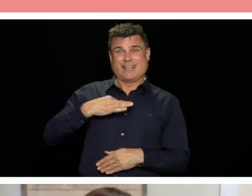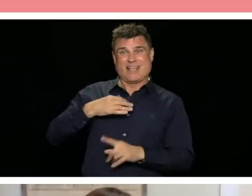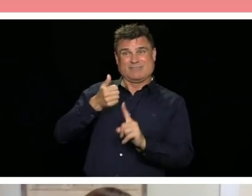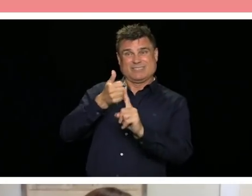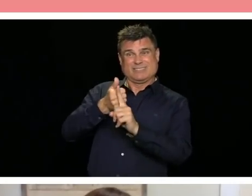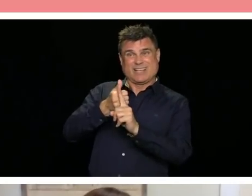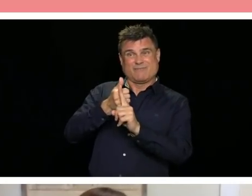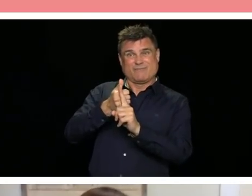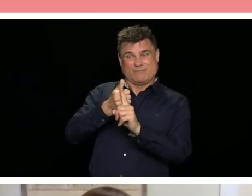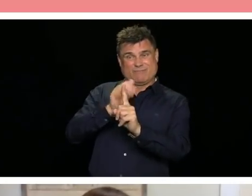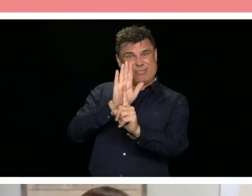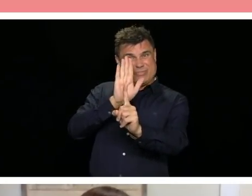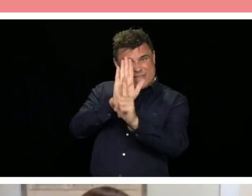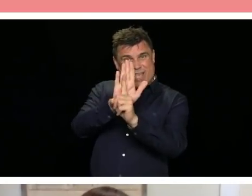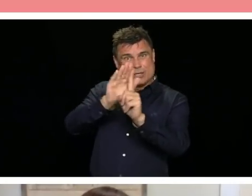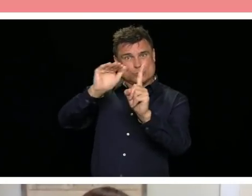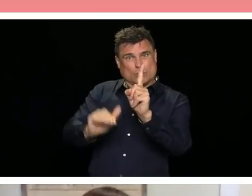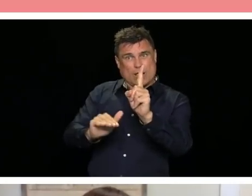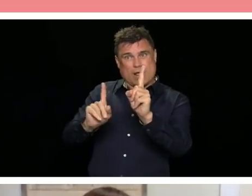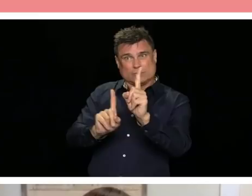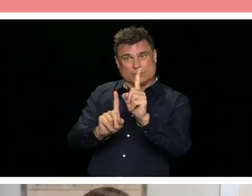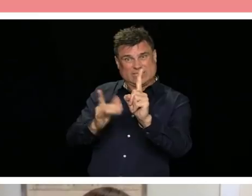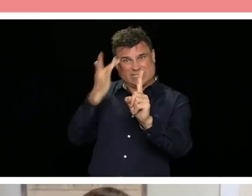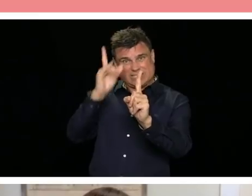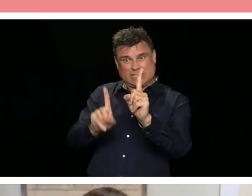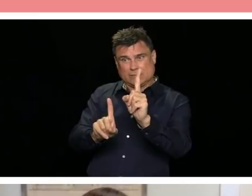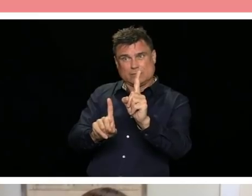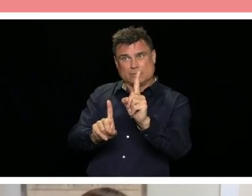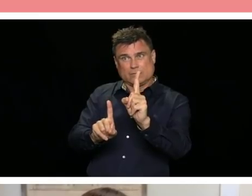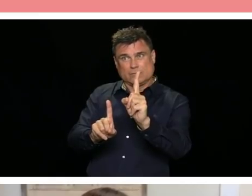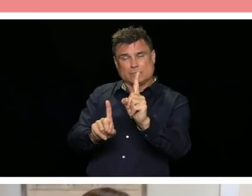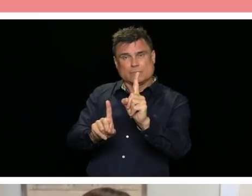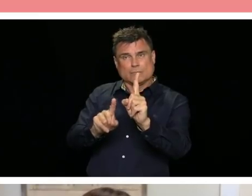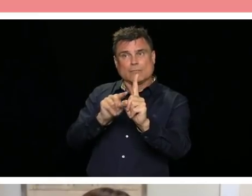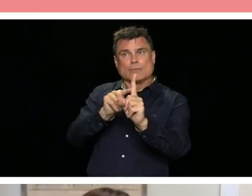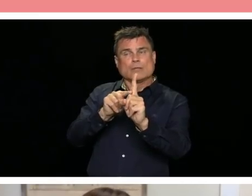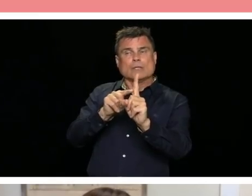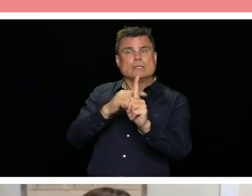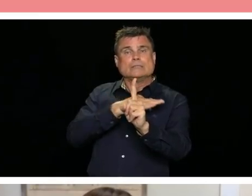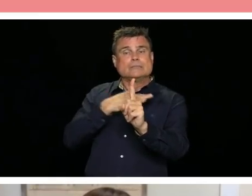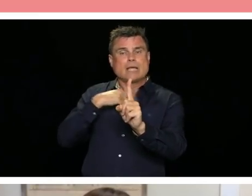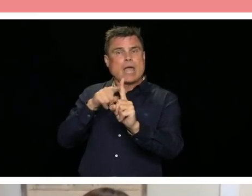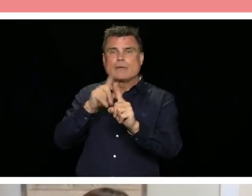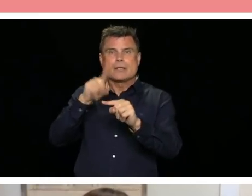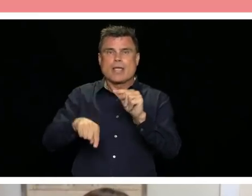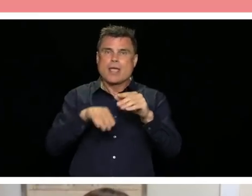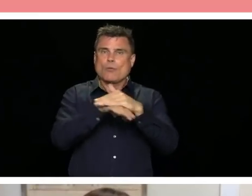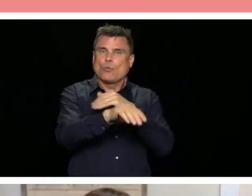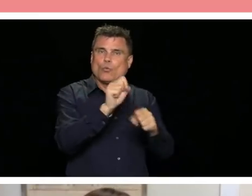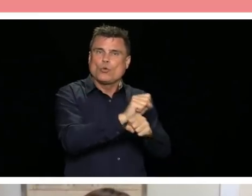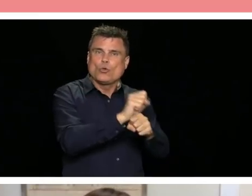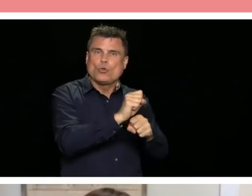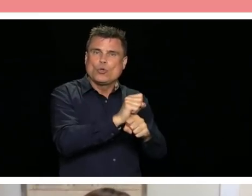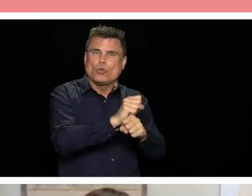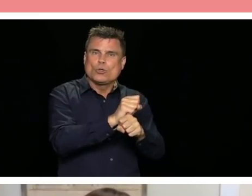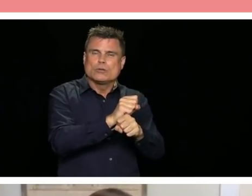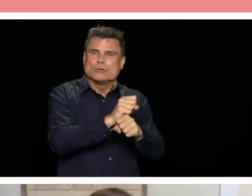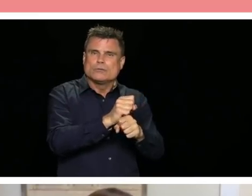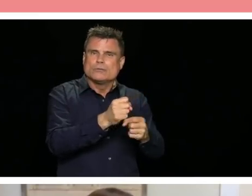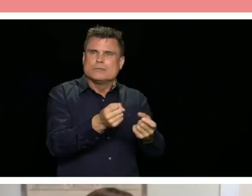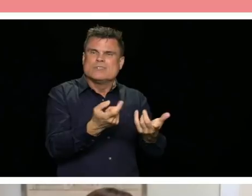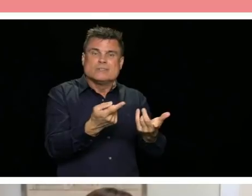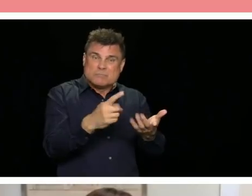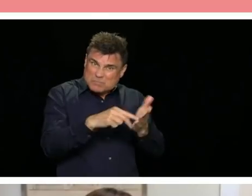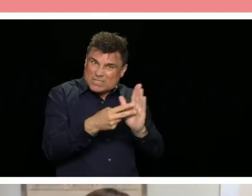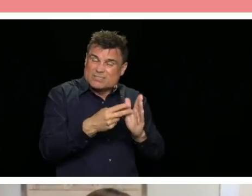It is hard for children to keep social distancing. I had this discussion with my 6 years old, and he said, "Mommy, it's so hard for me not to